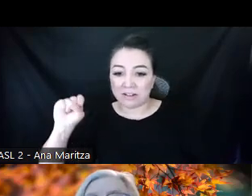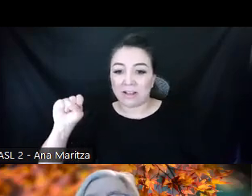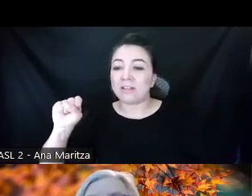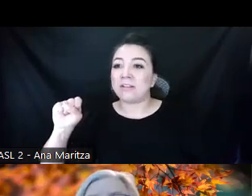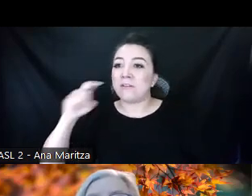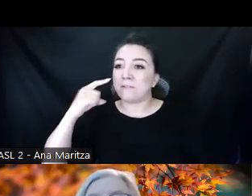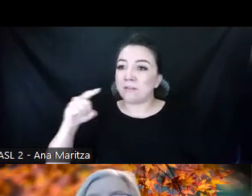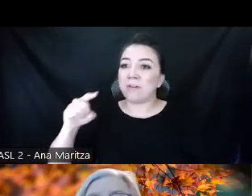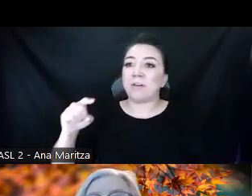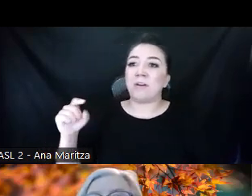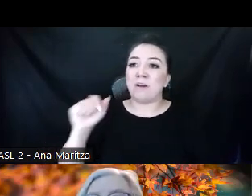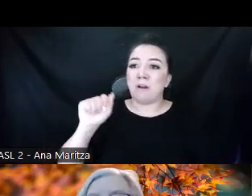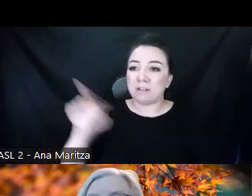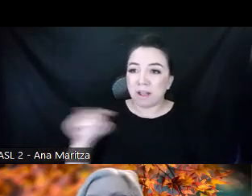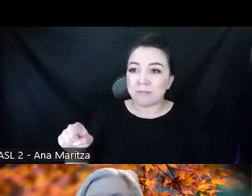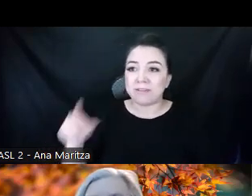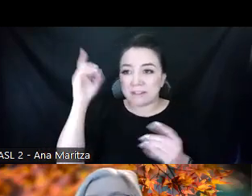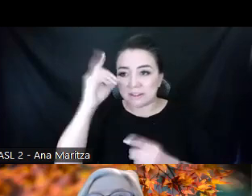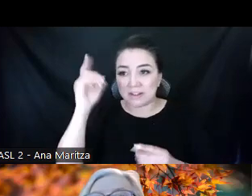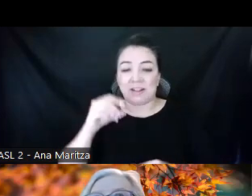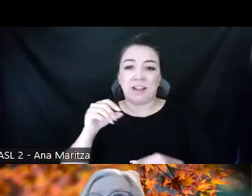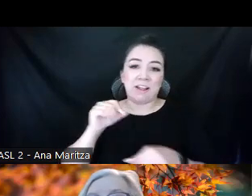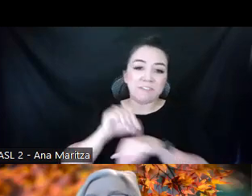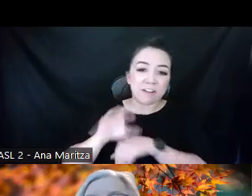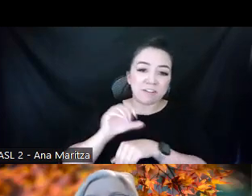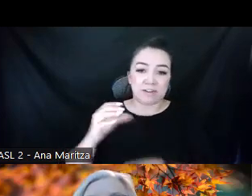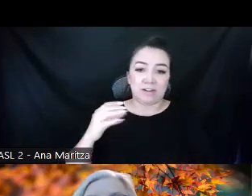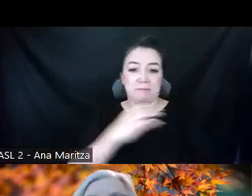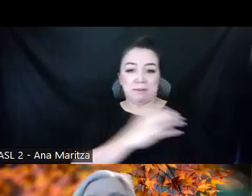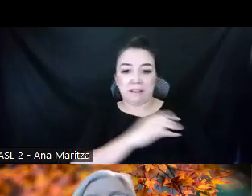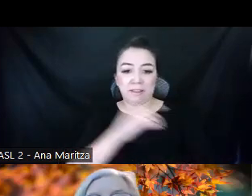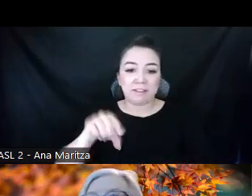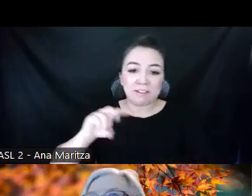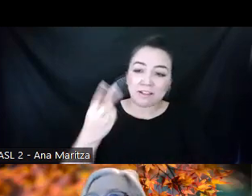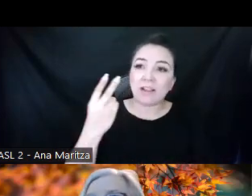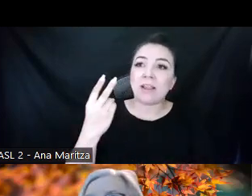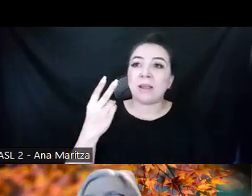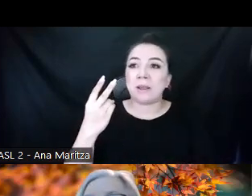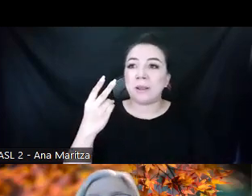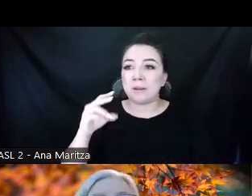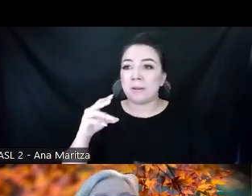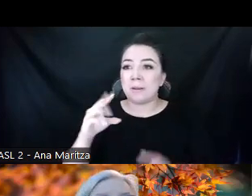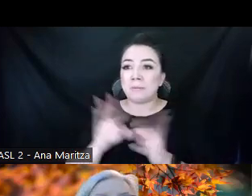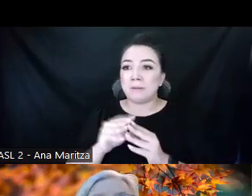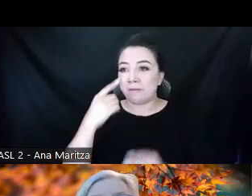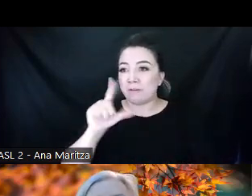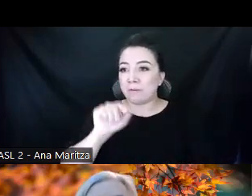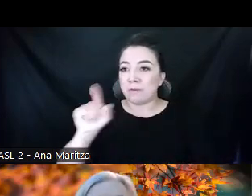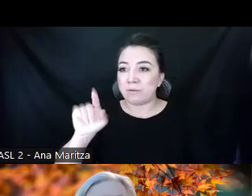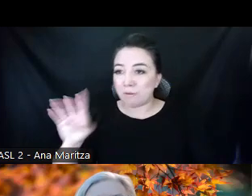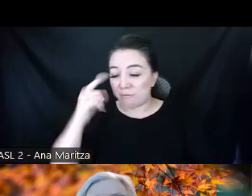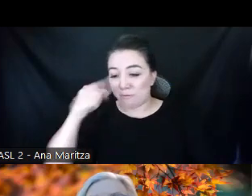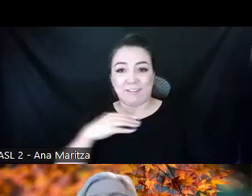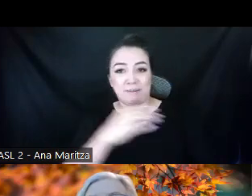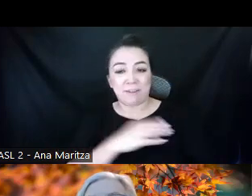Disease and Related Disorders Advisory Committee. This is the second meeting of 2024 for this committee. Thank you so much.